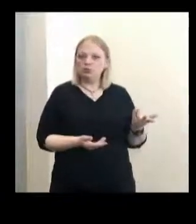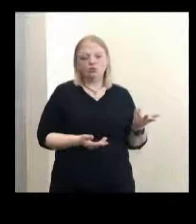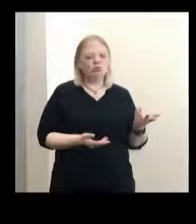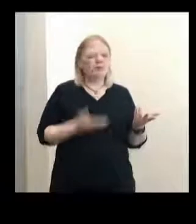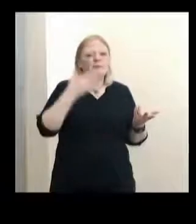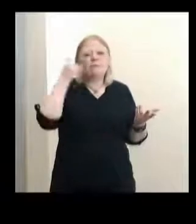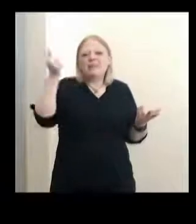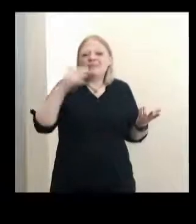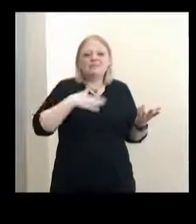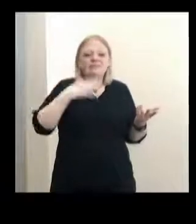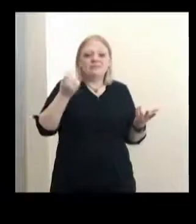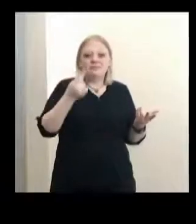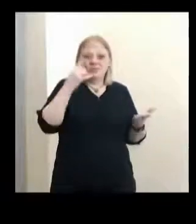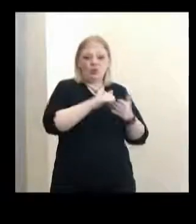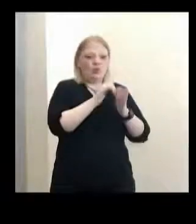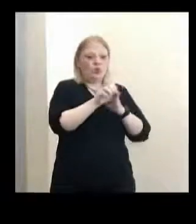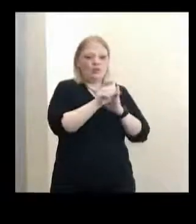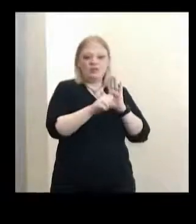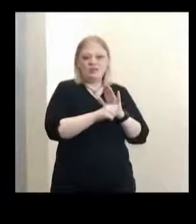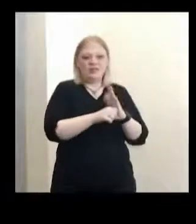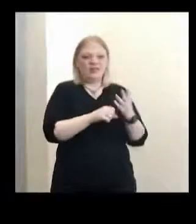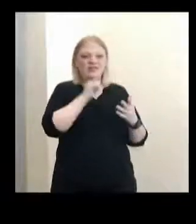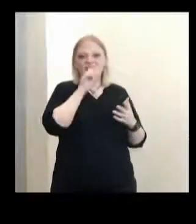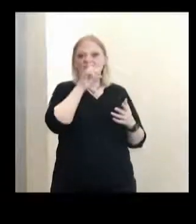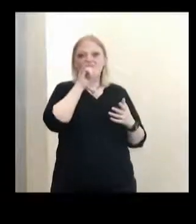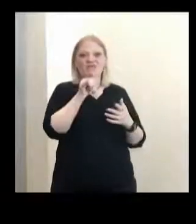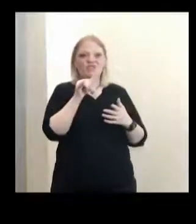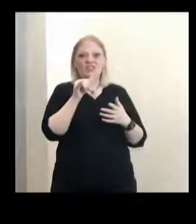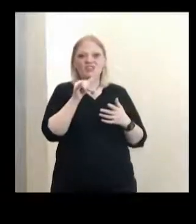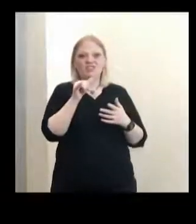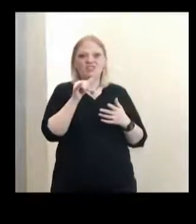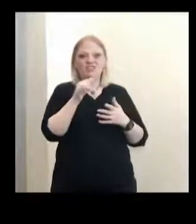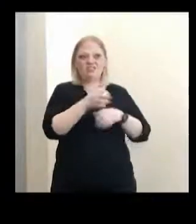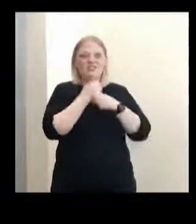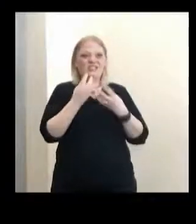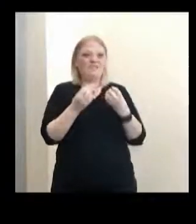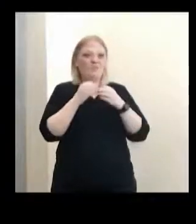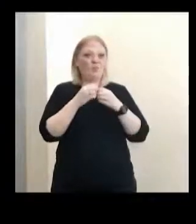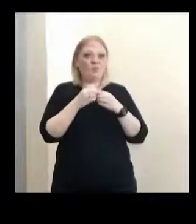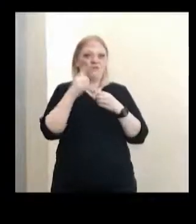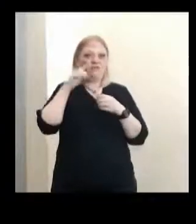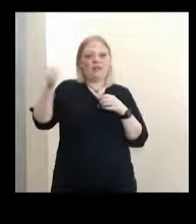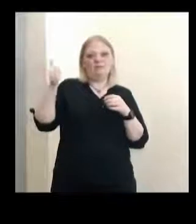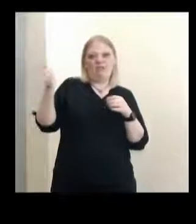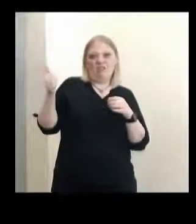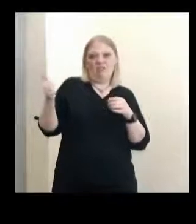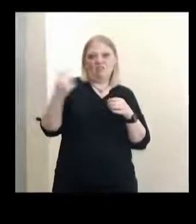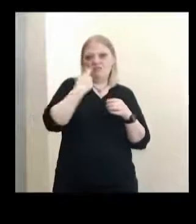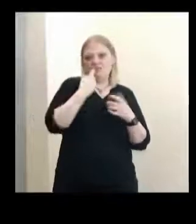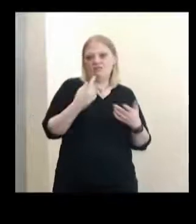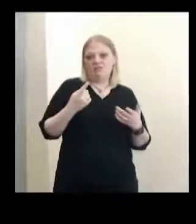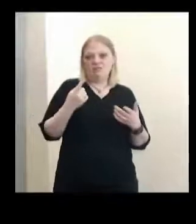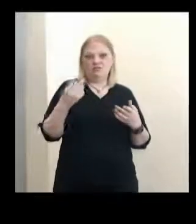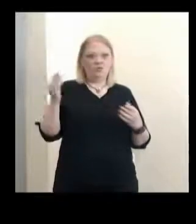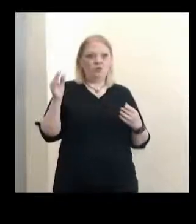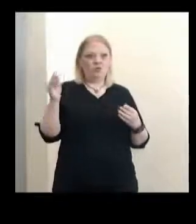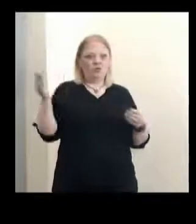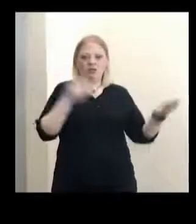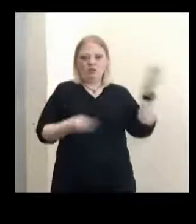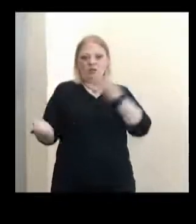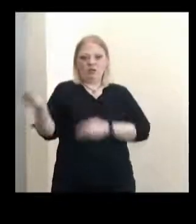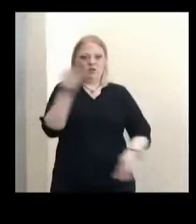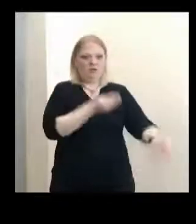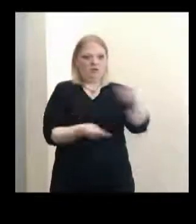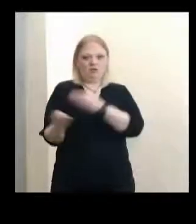can tell, New York State has not really received more doses in the last few weeks. And they're juggling the doses around,